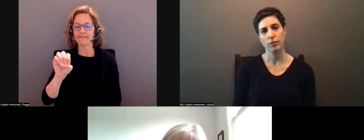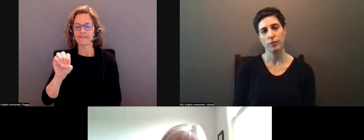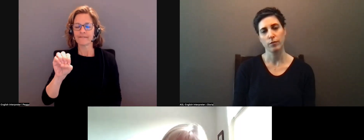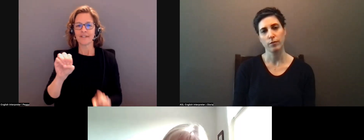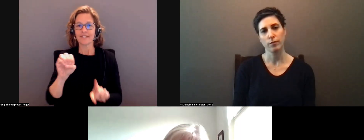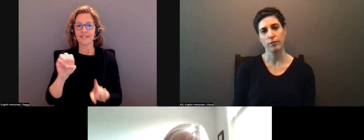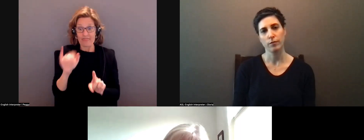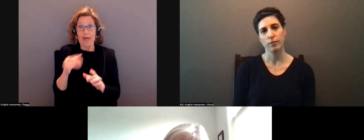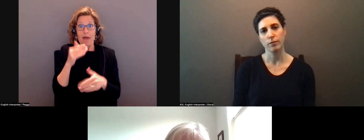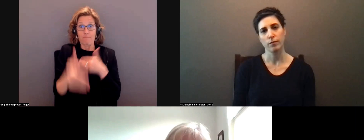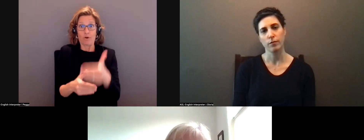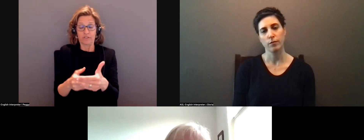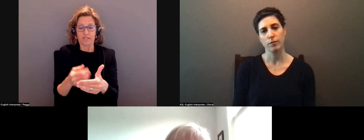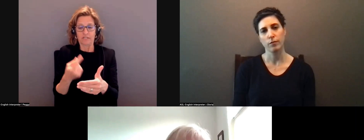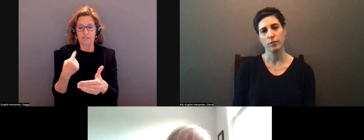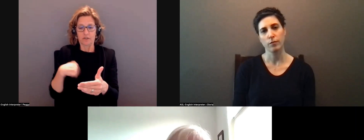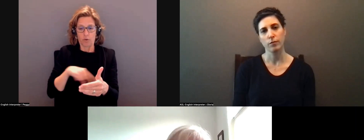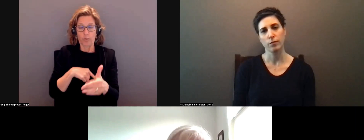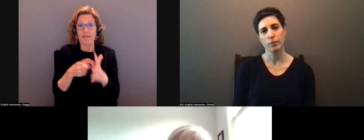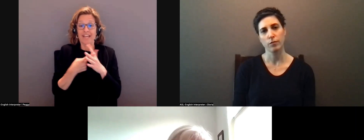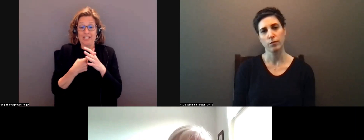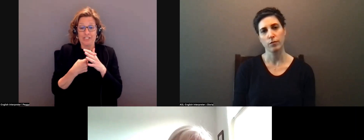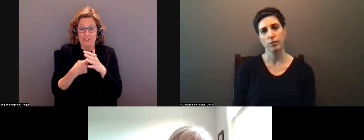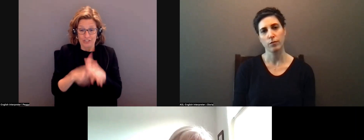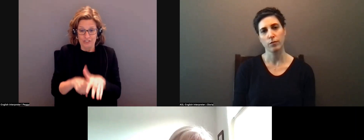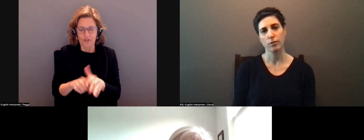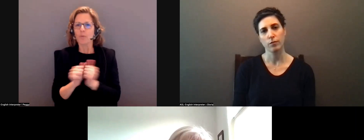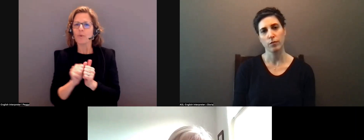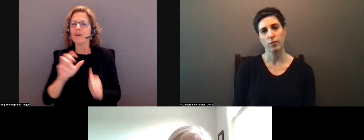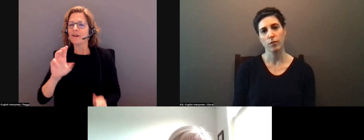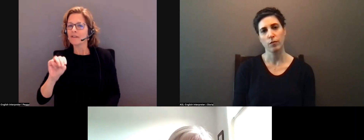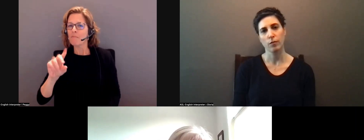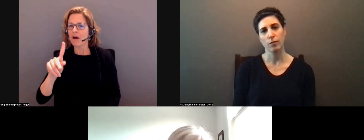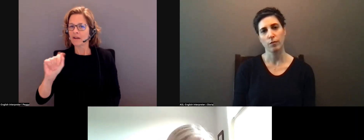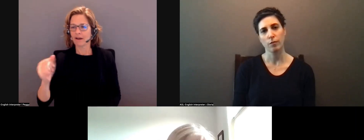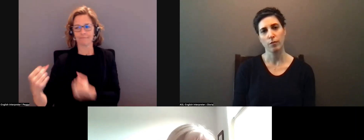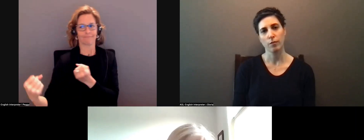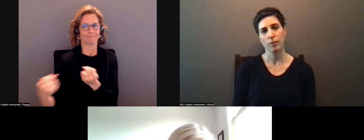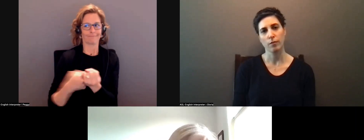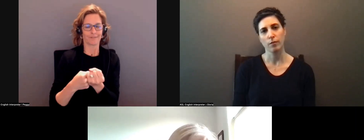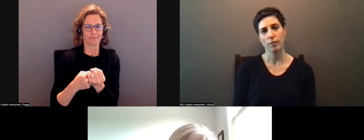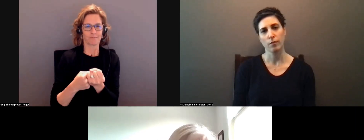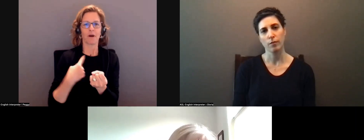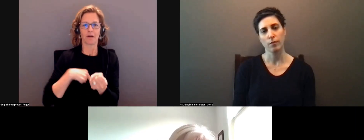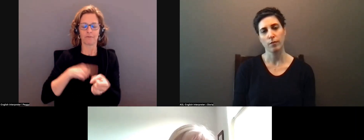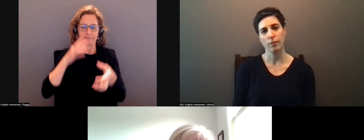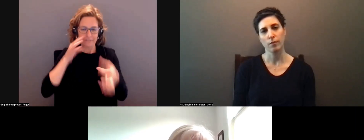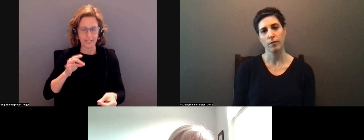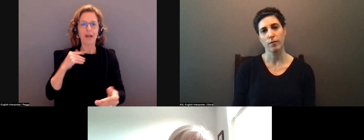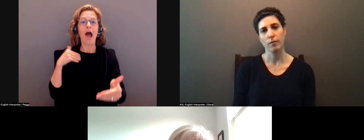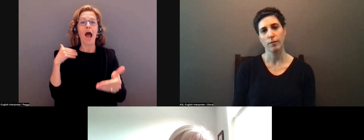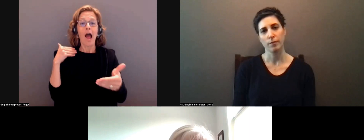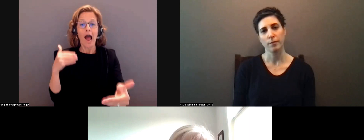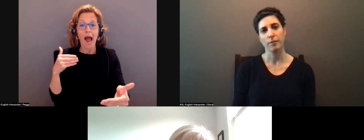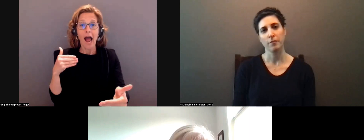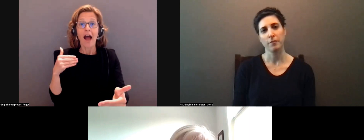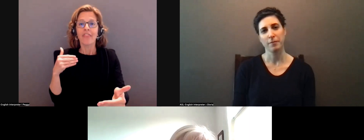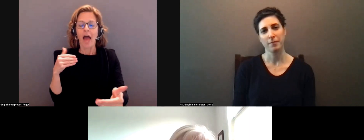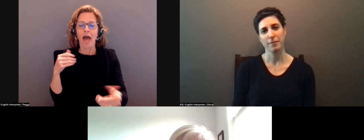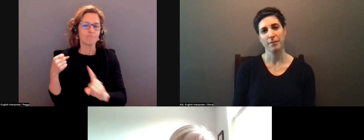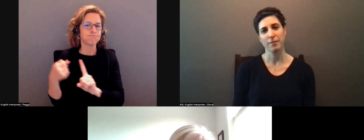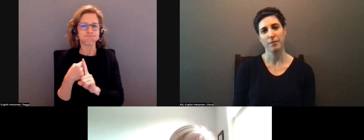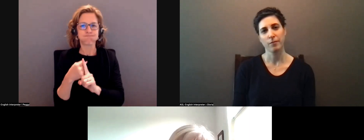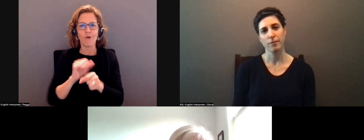I think we just agreed to it with Monica, and COVID hit. So then we